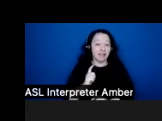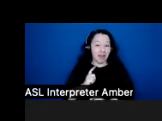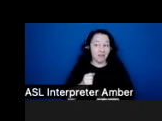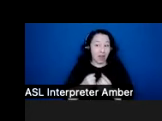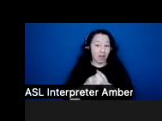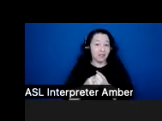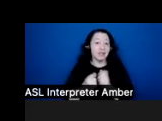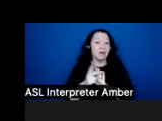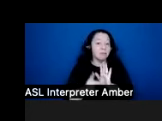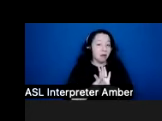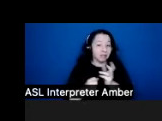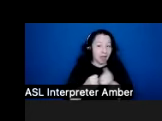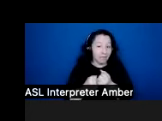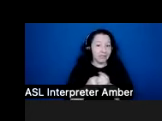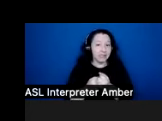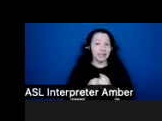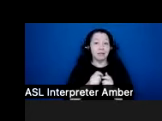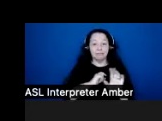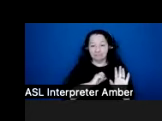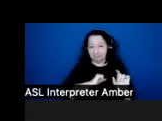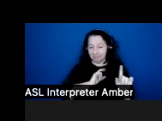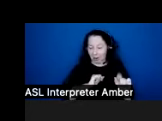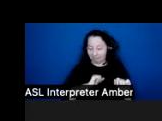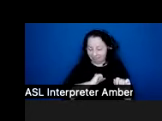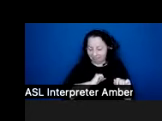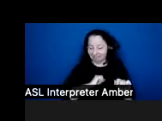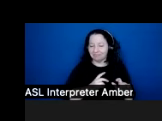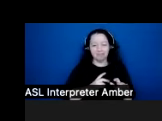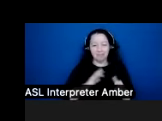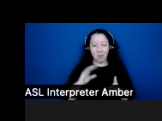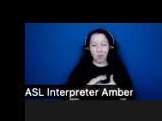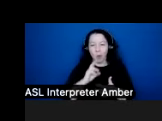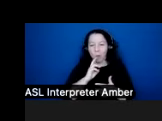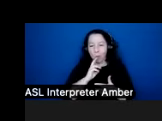advocacy. And pardon me, I'm running low on water today.